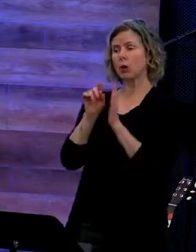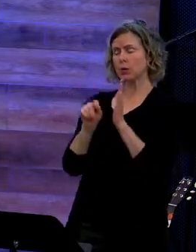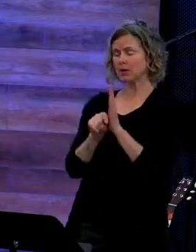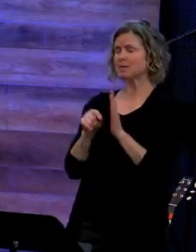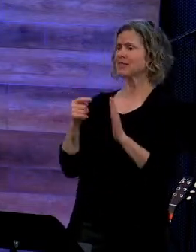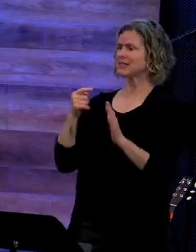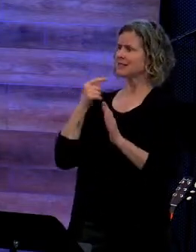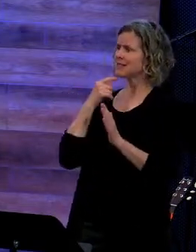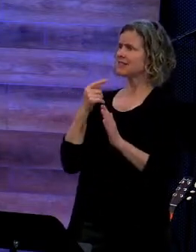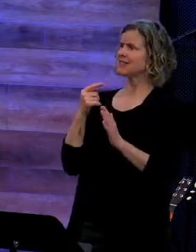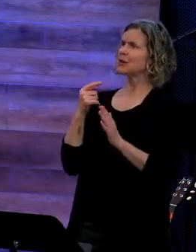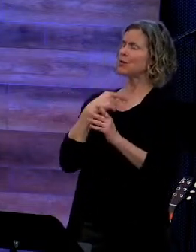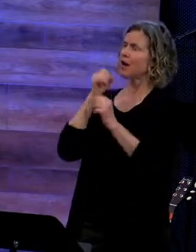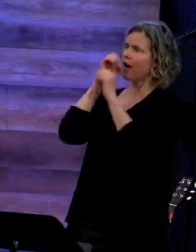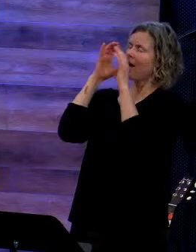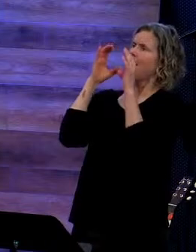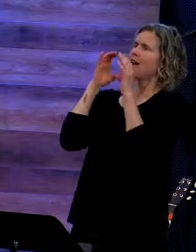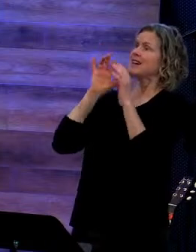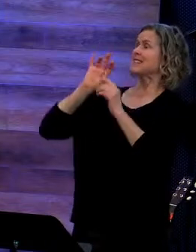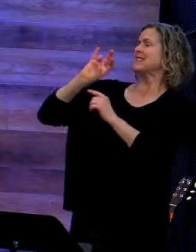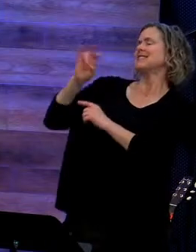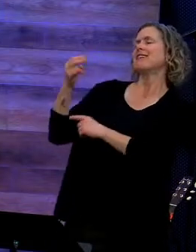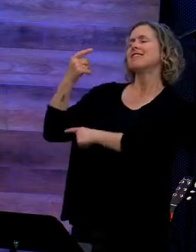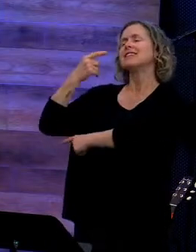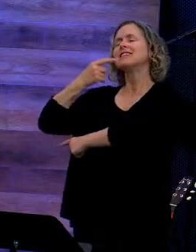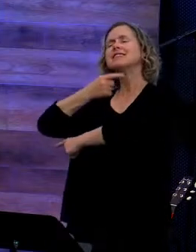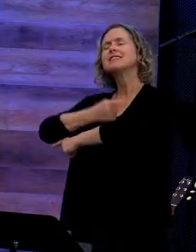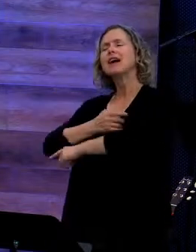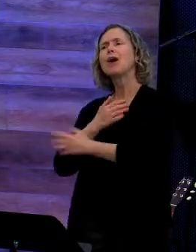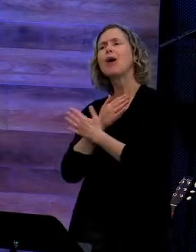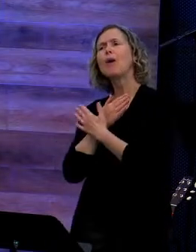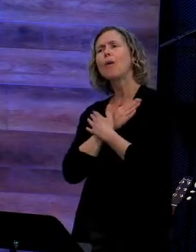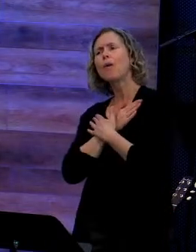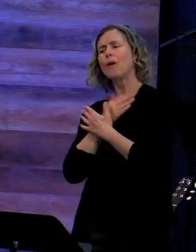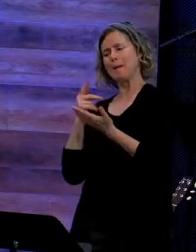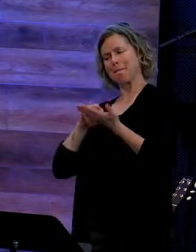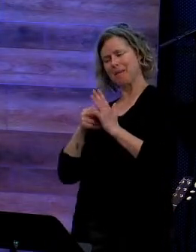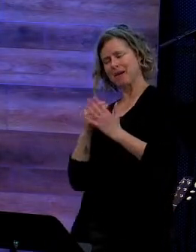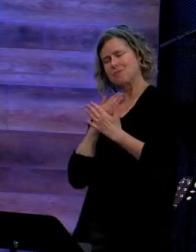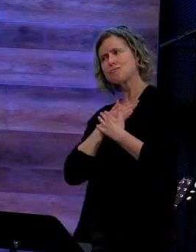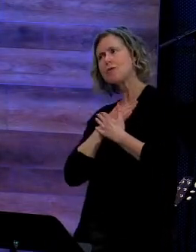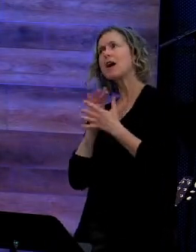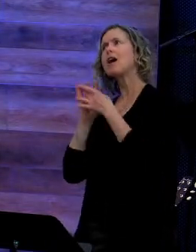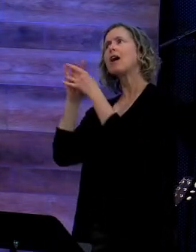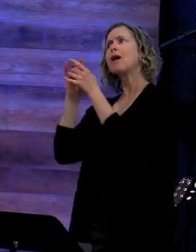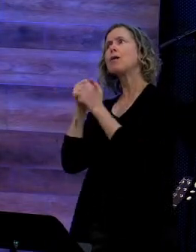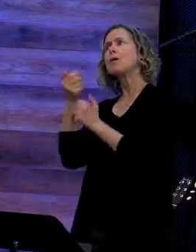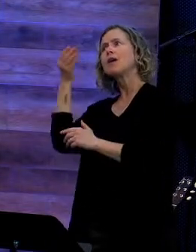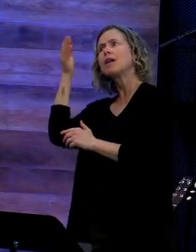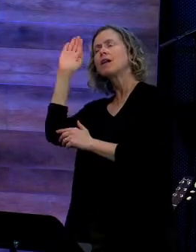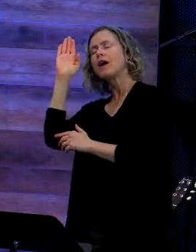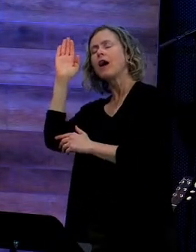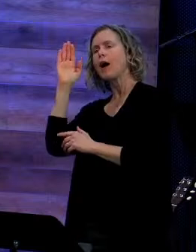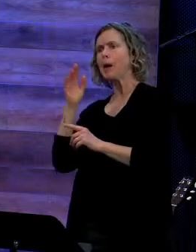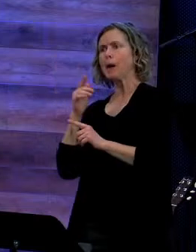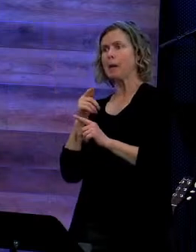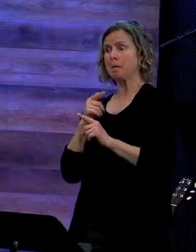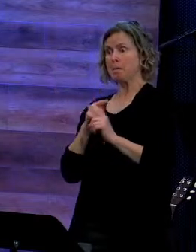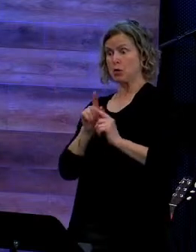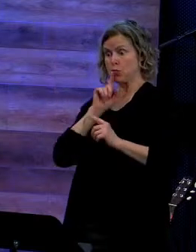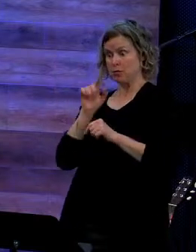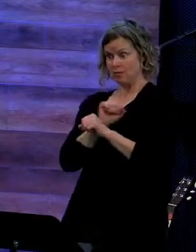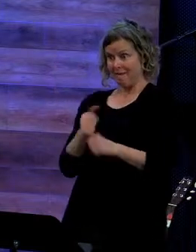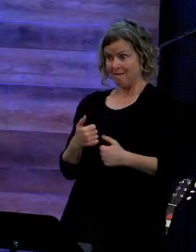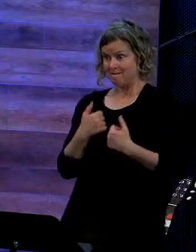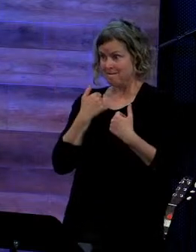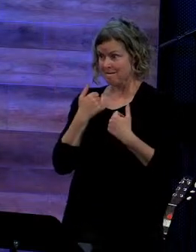the seventh day, that would be amazing to just be at rest with God. But who can get us there? Our big